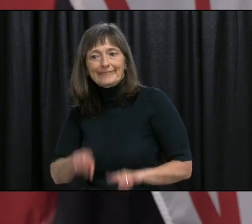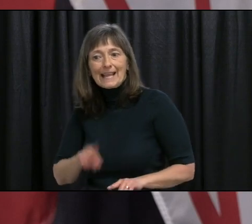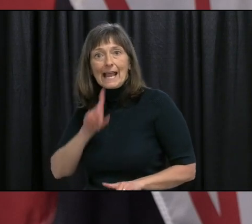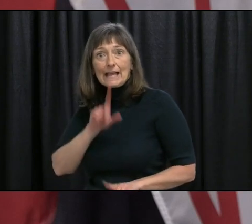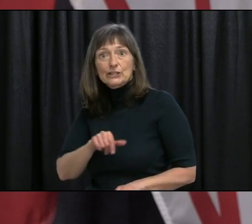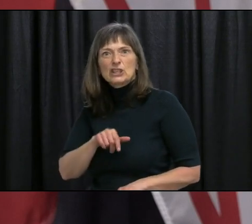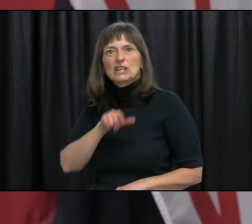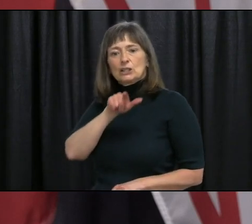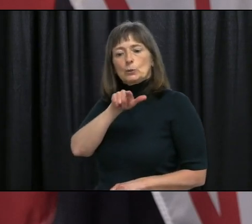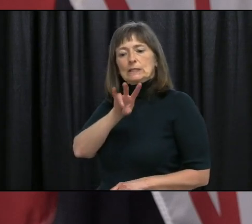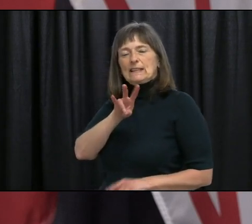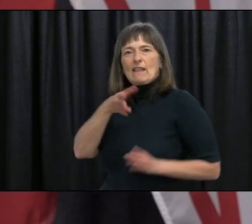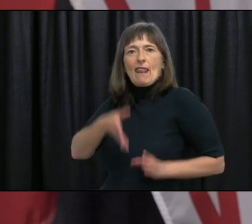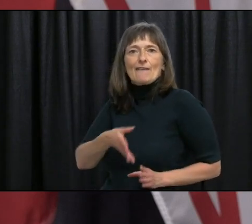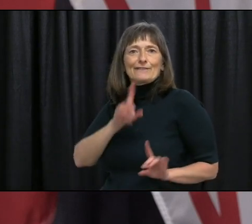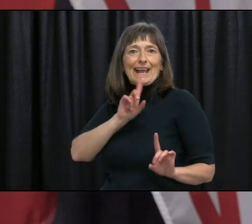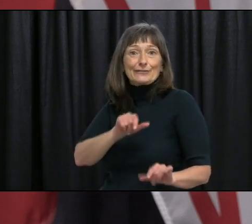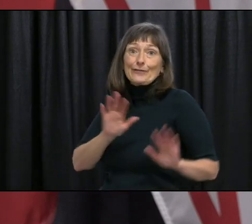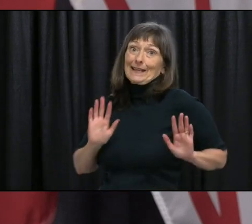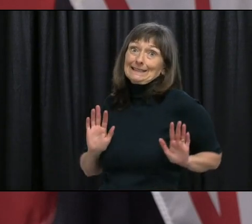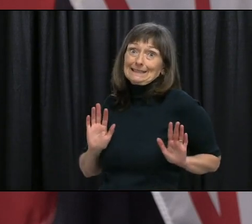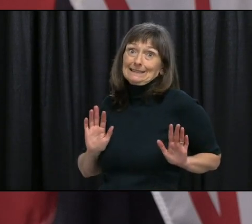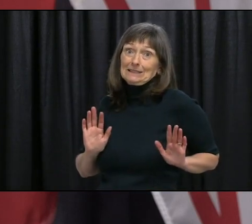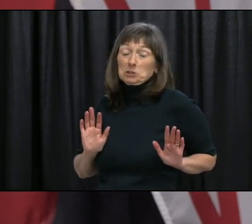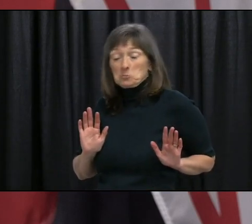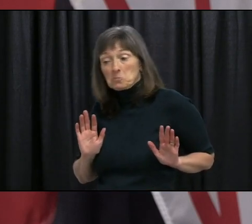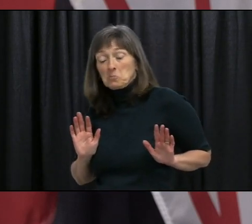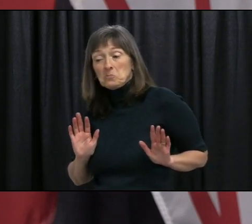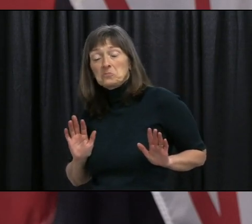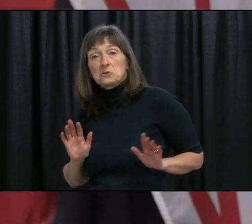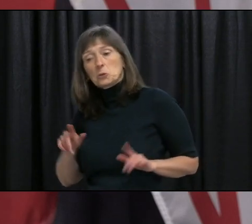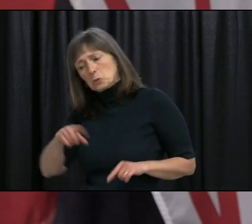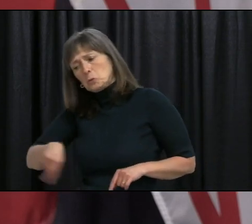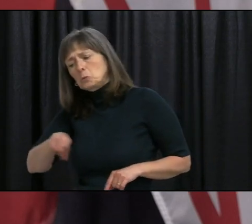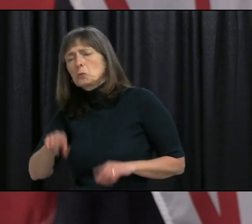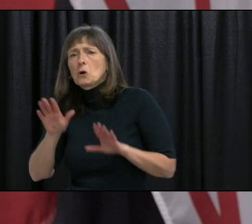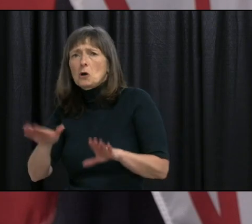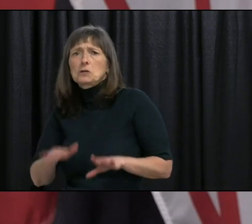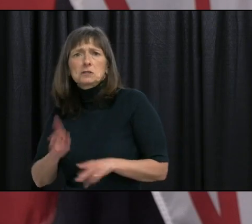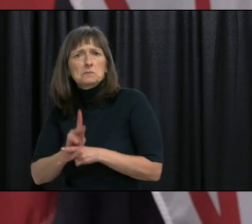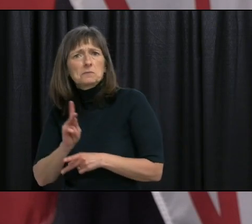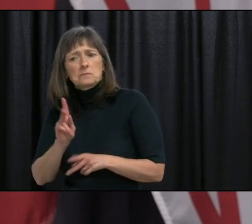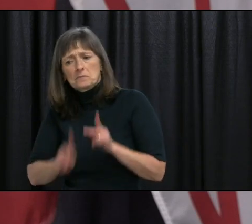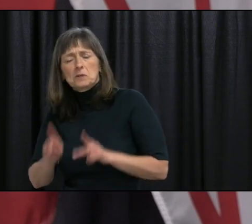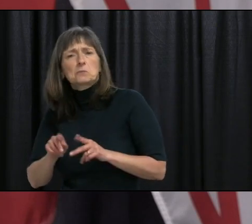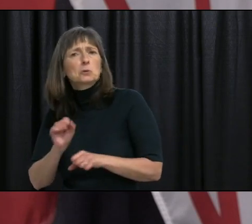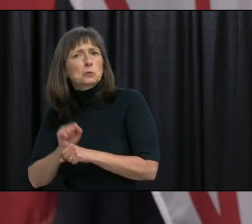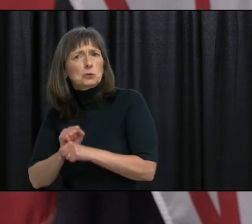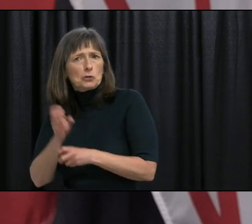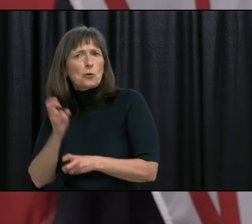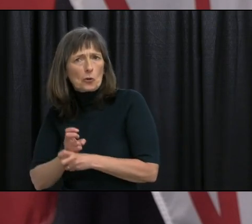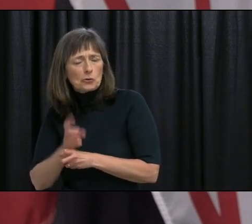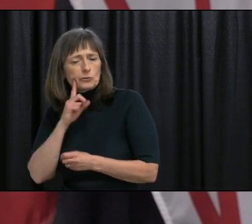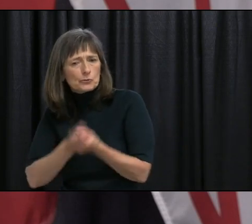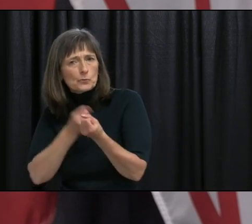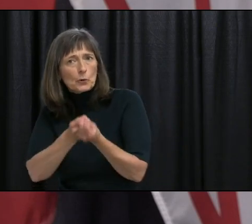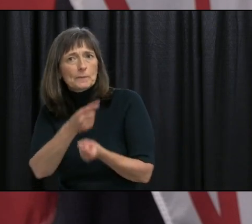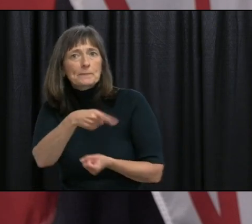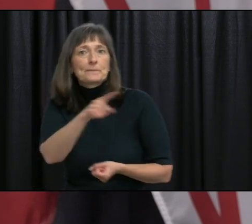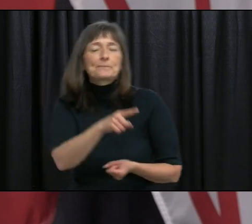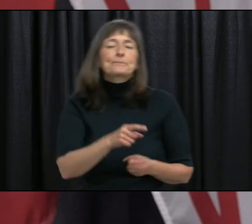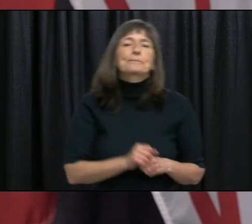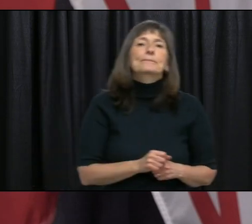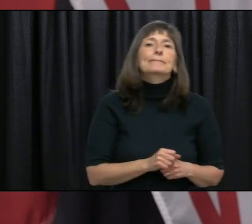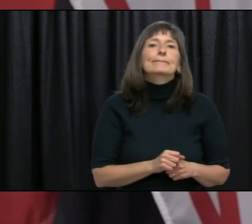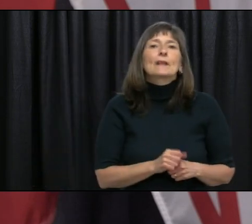27 inquiries left to be reassigned. So it's a fantastic group of people working there on your behalf. The hospitality support program